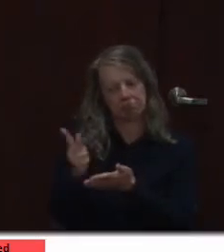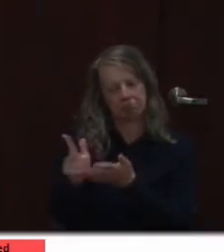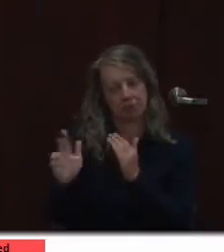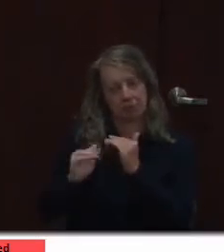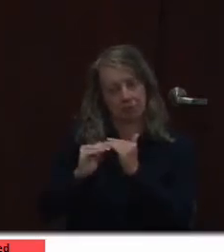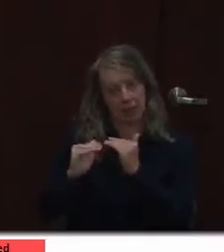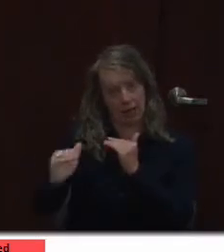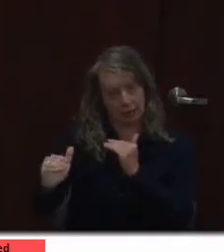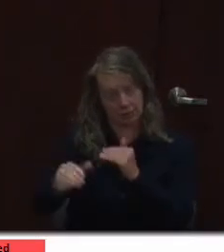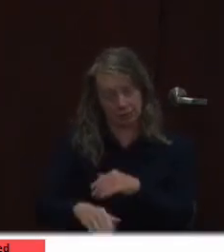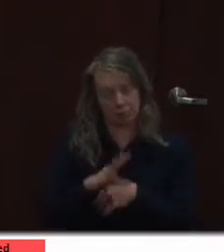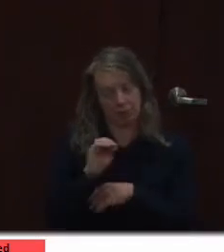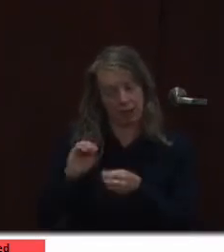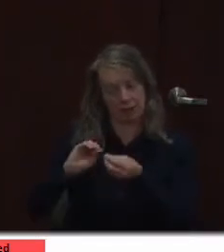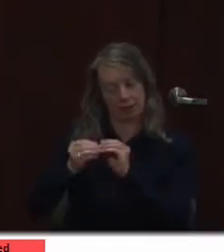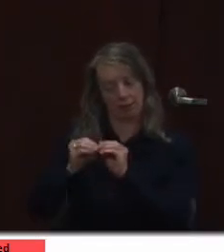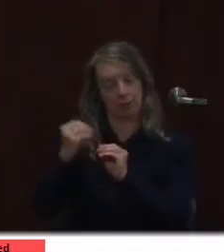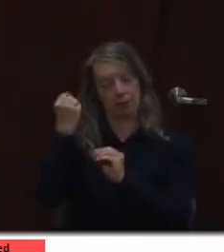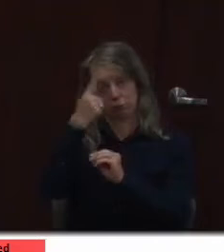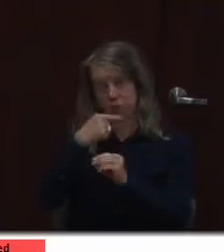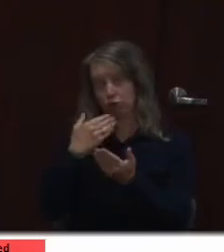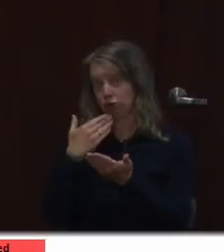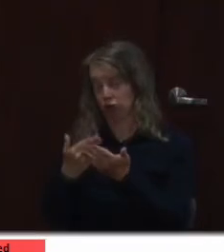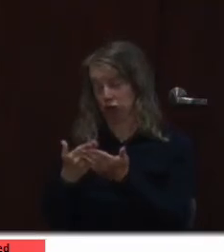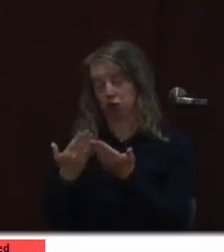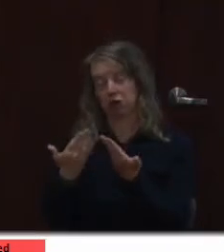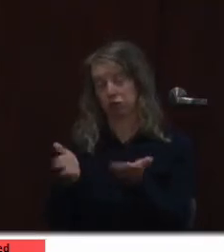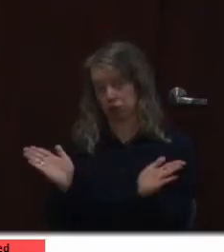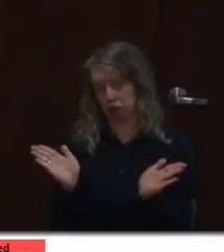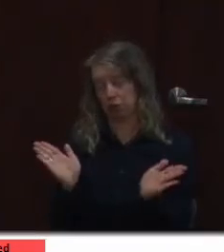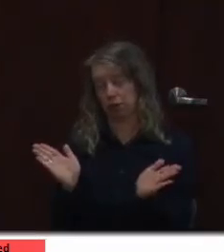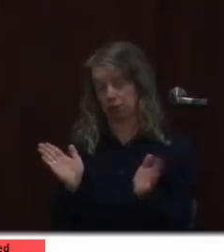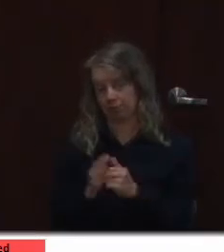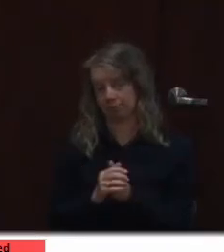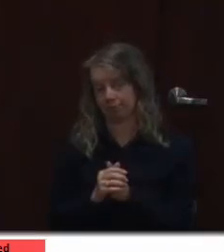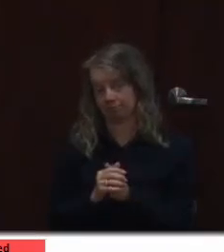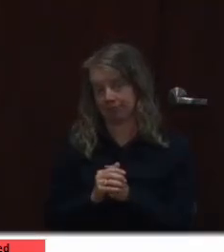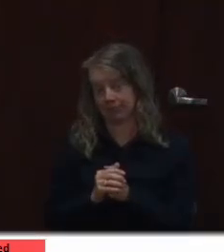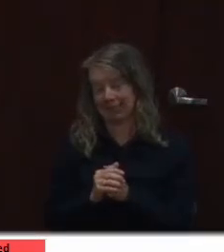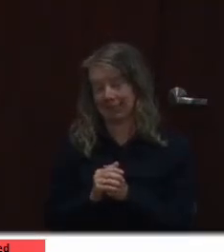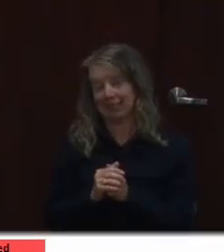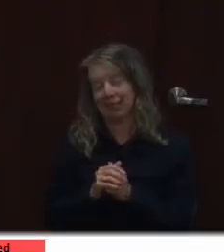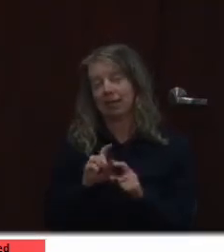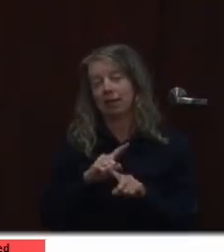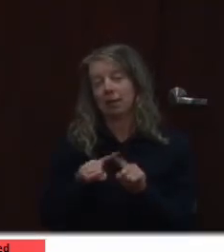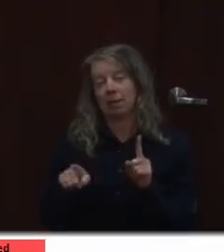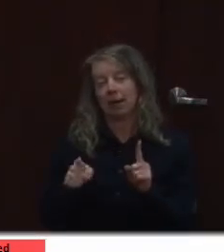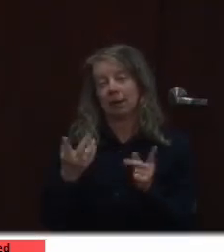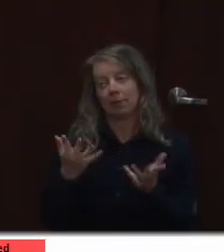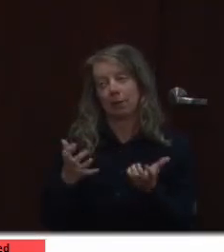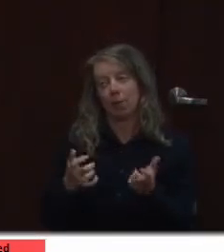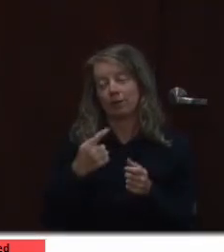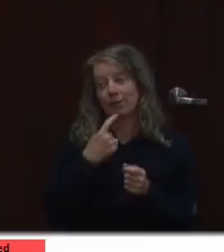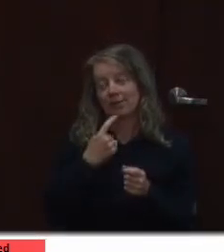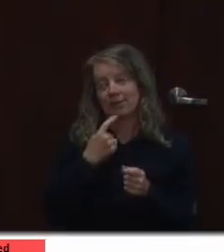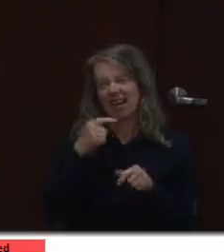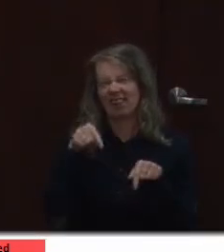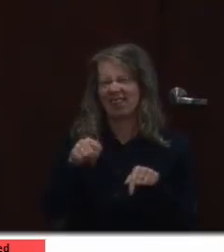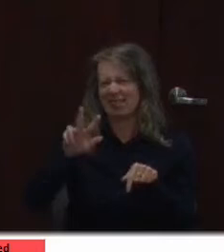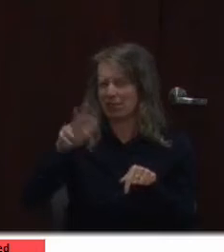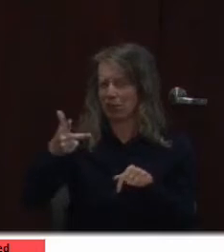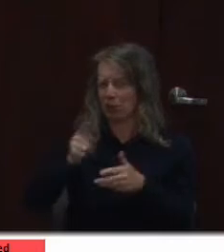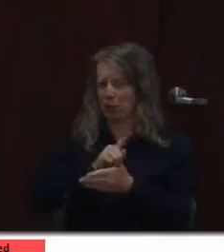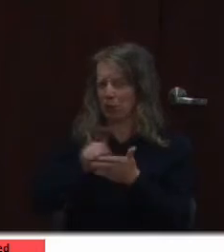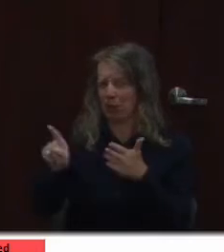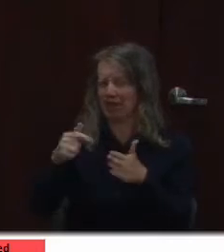Overall favorable indicators, but it's also, I want to say that it's also the third week that I'm cautioning